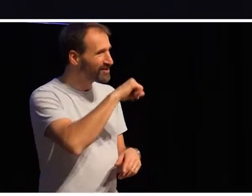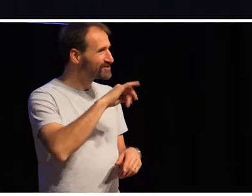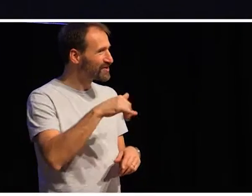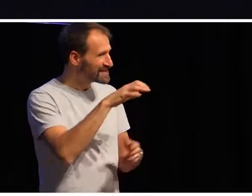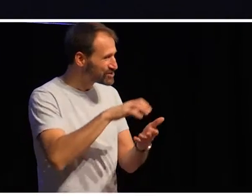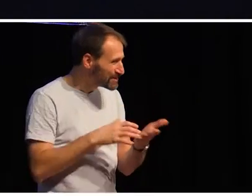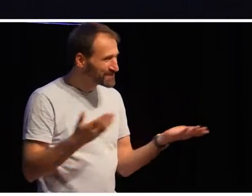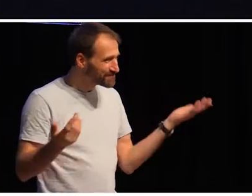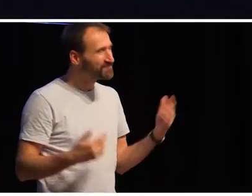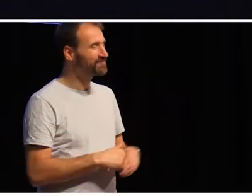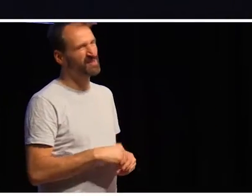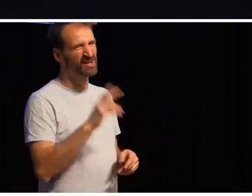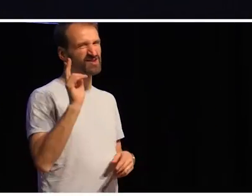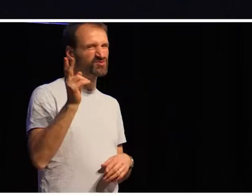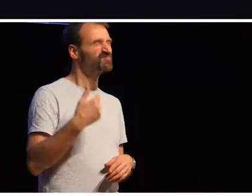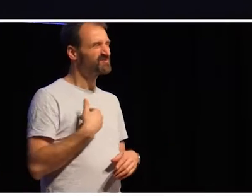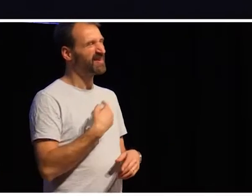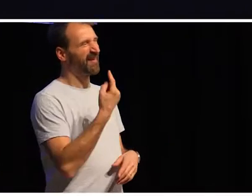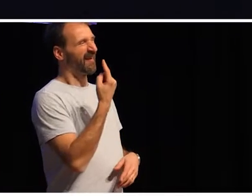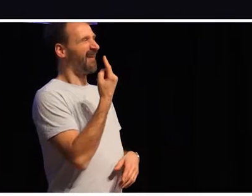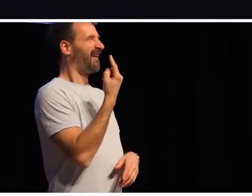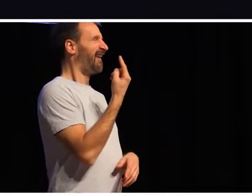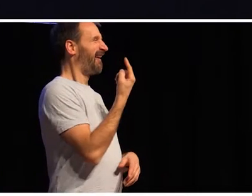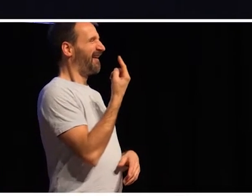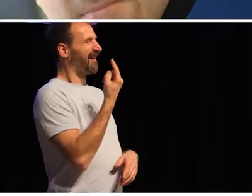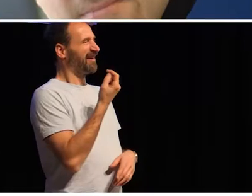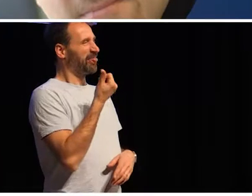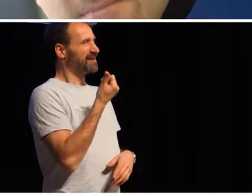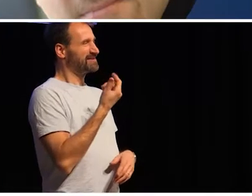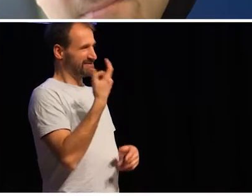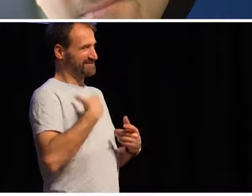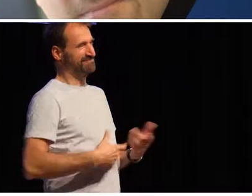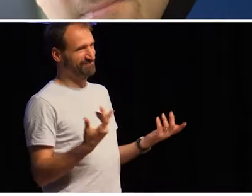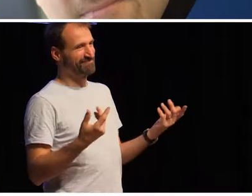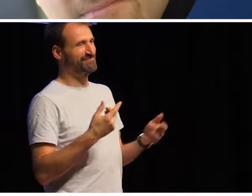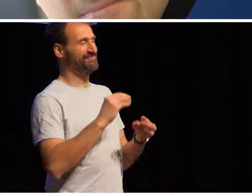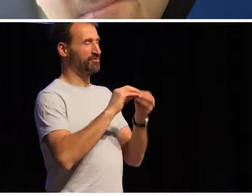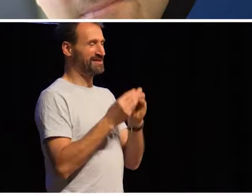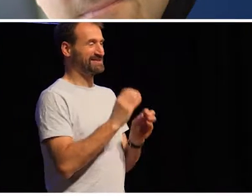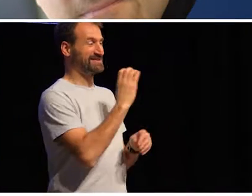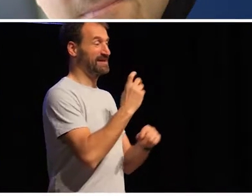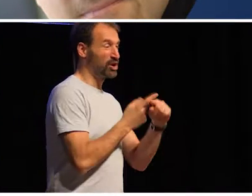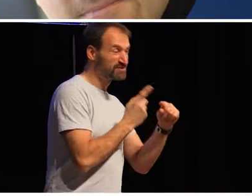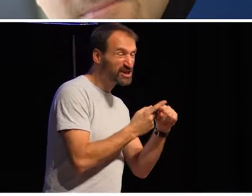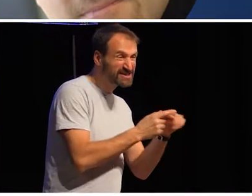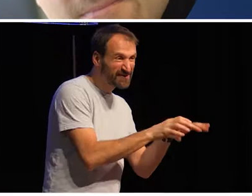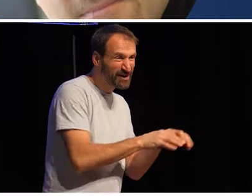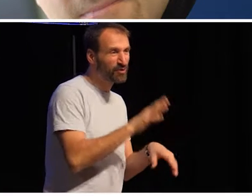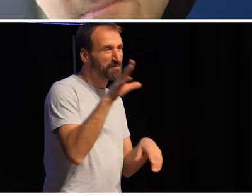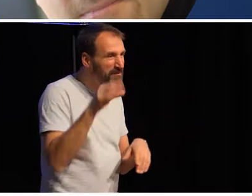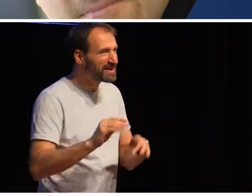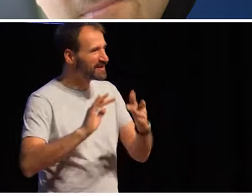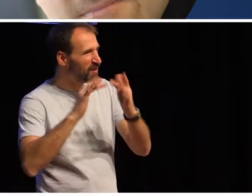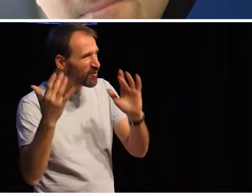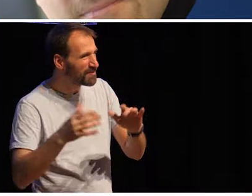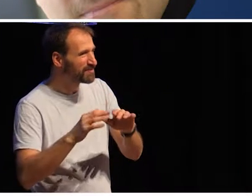As was already said, I'm one of the few people in this world, probably, who combines C++ development with some web development. Most